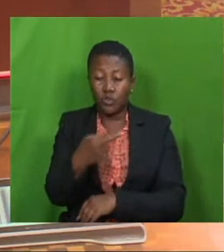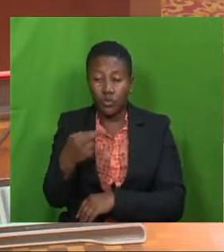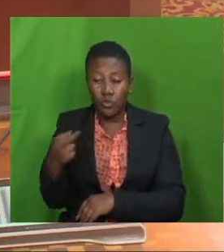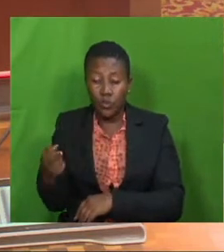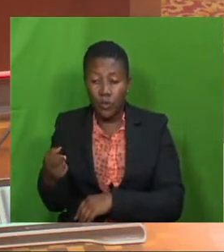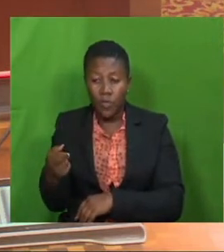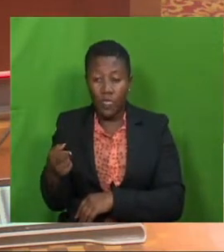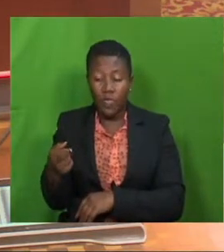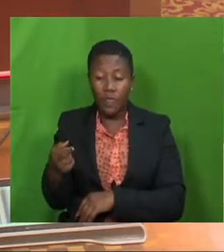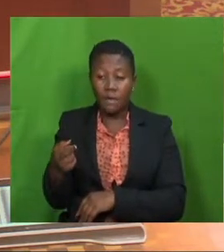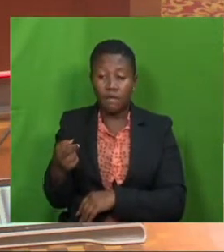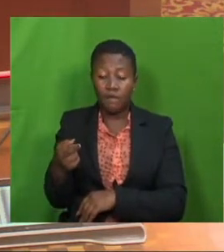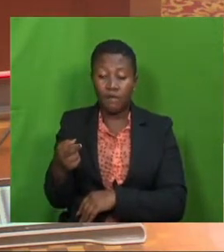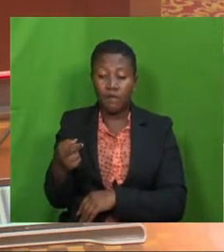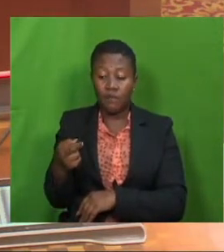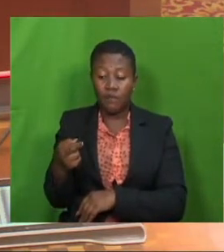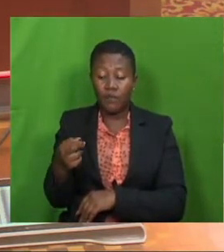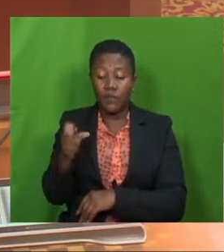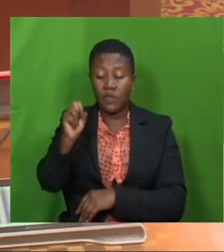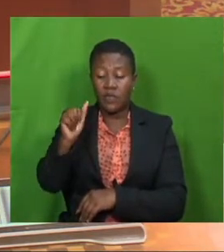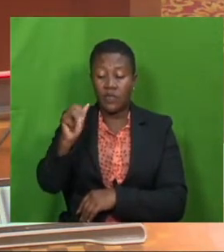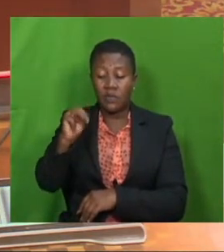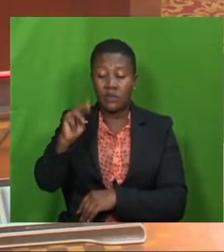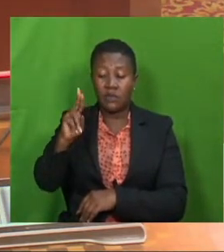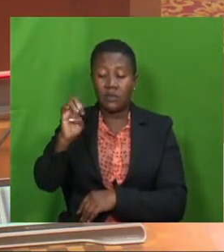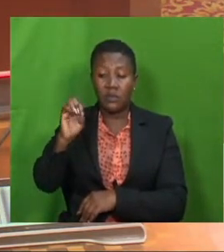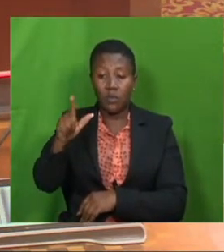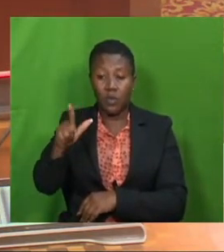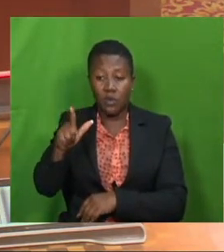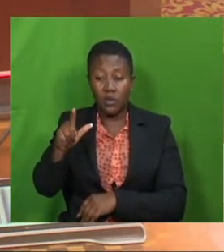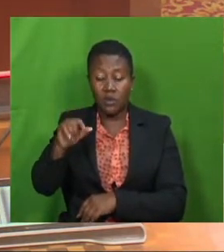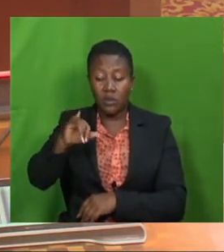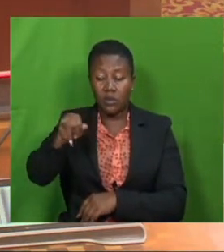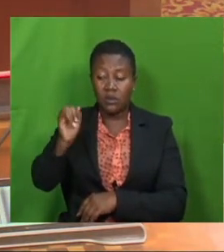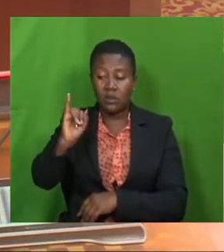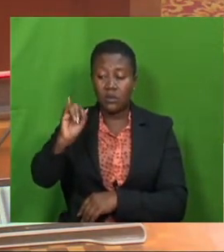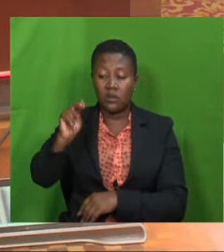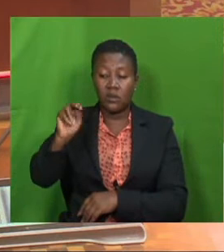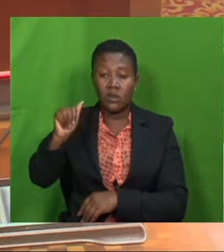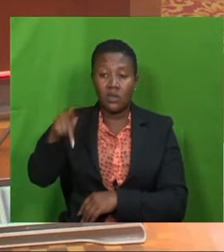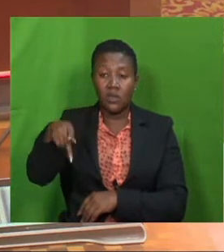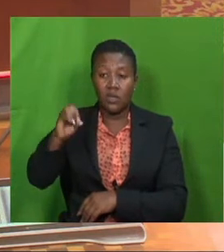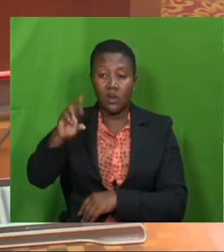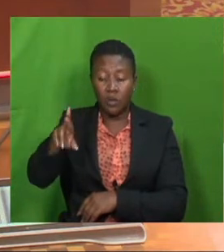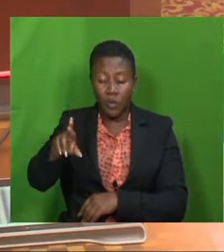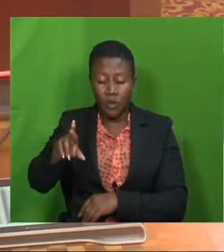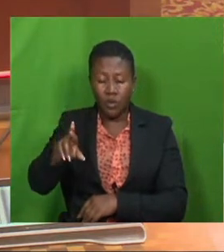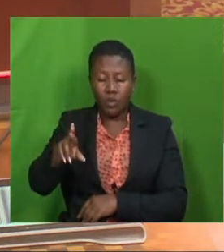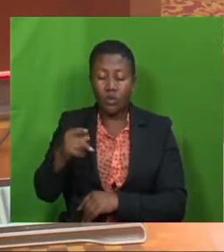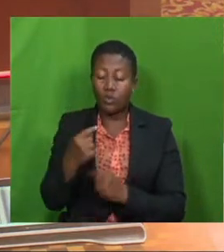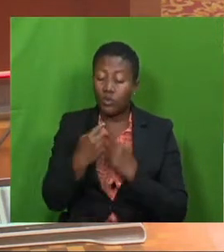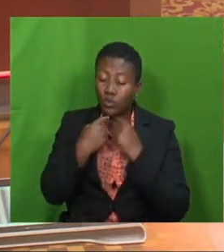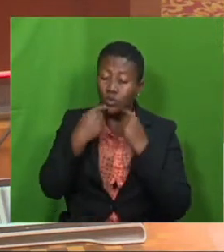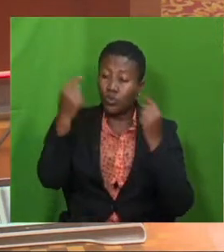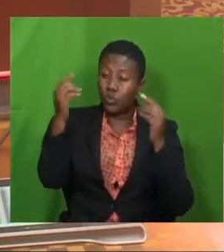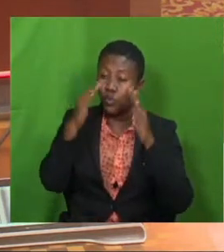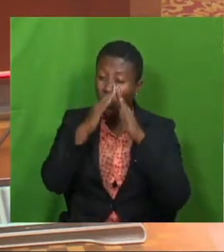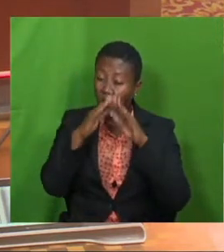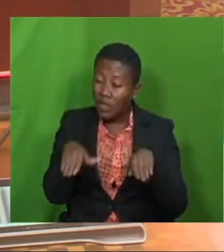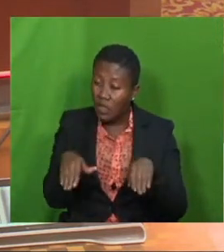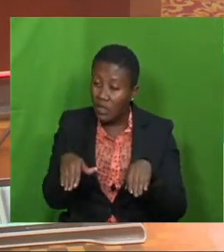Honorable Samuel Abujinapo, on Tuesday, 25th January 2022, briefed the House on the